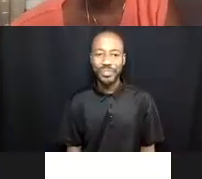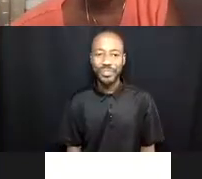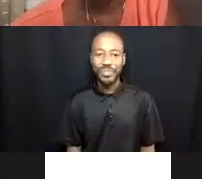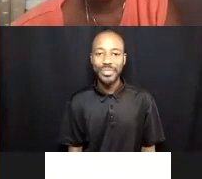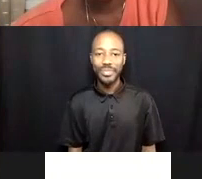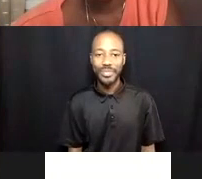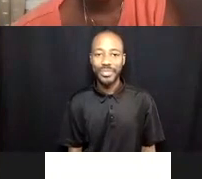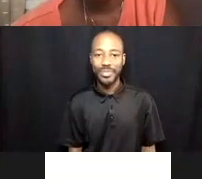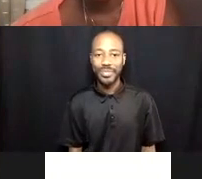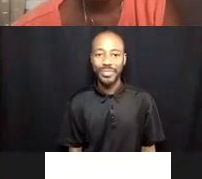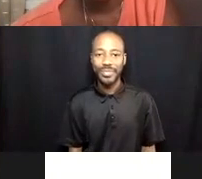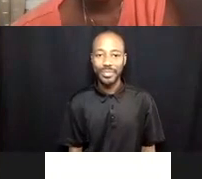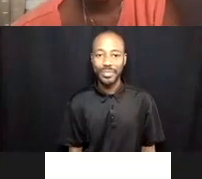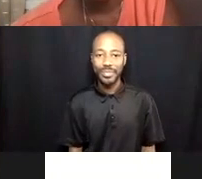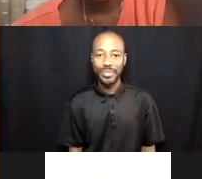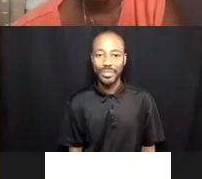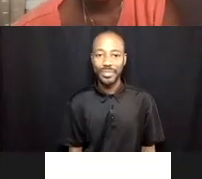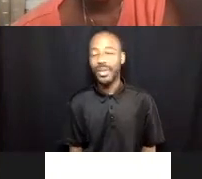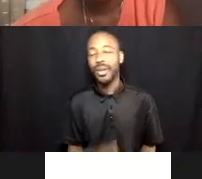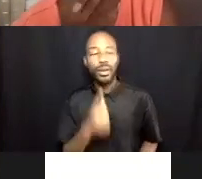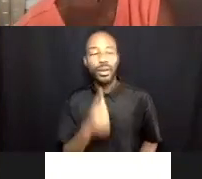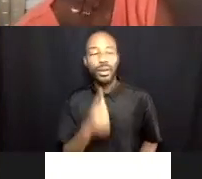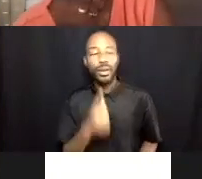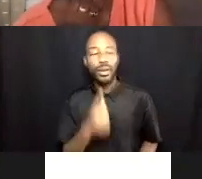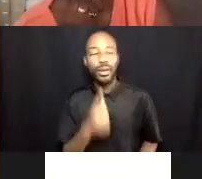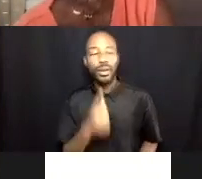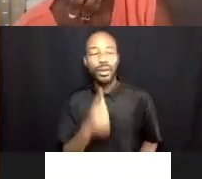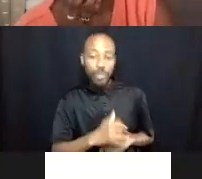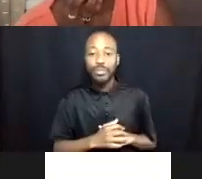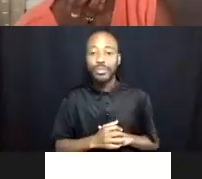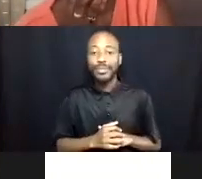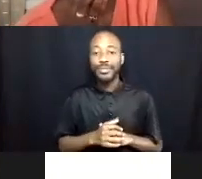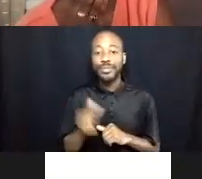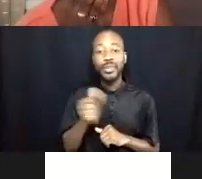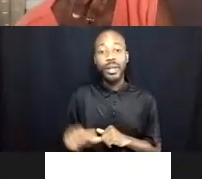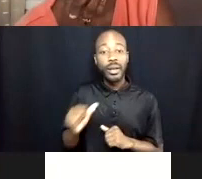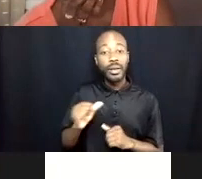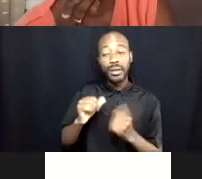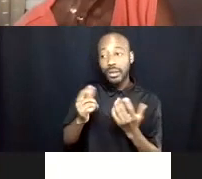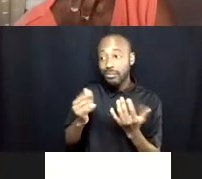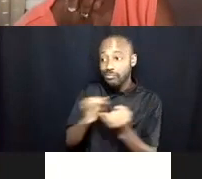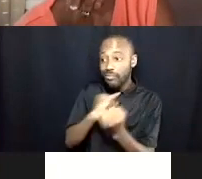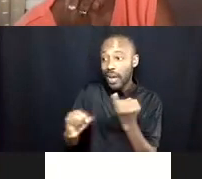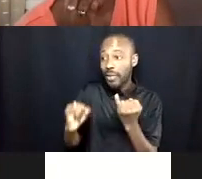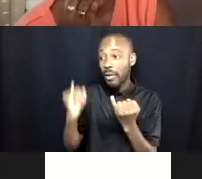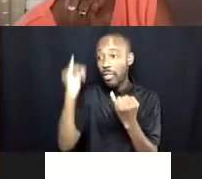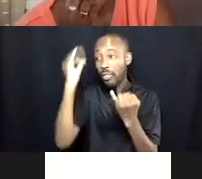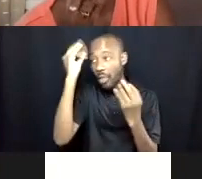And that was happening to me too. Any like final thoughts or questions that people would like to